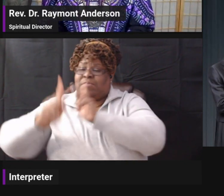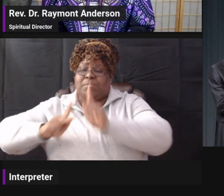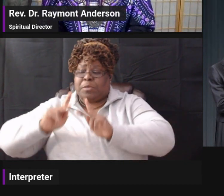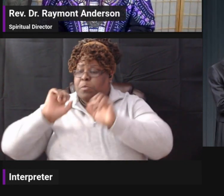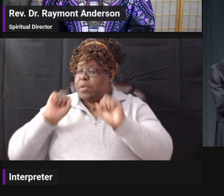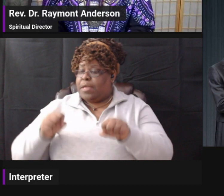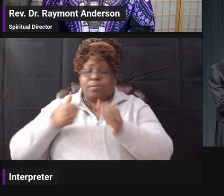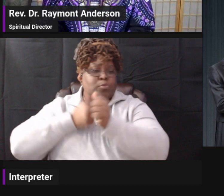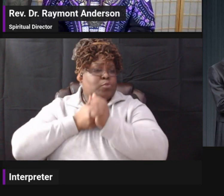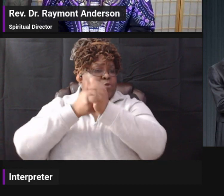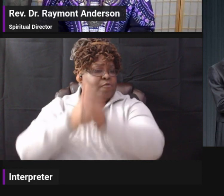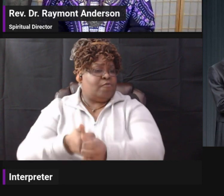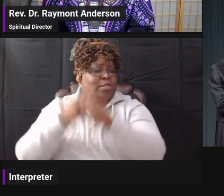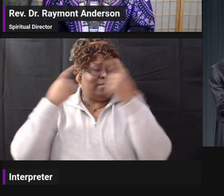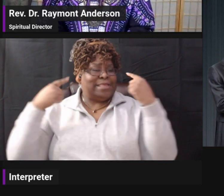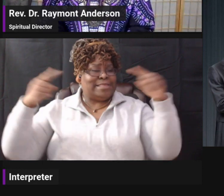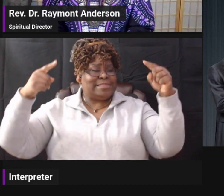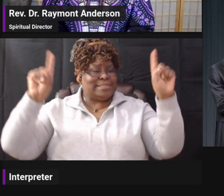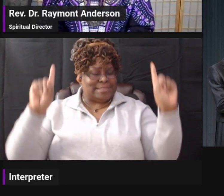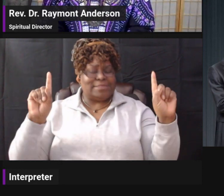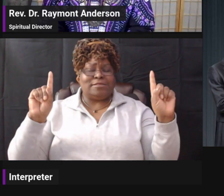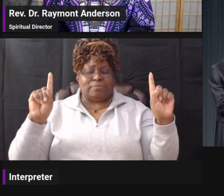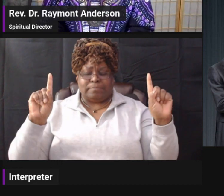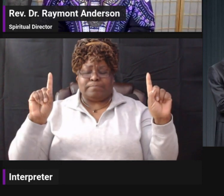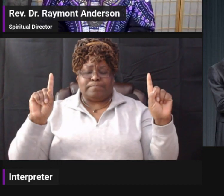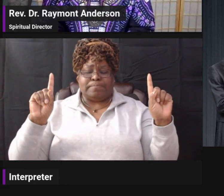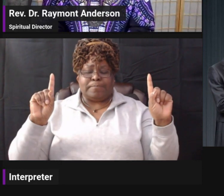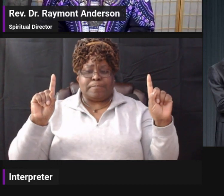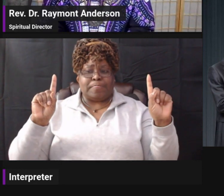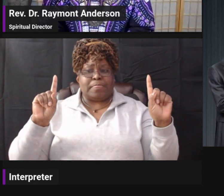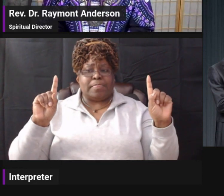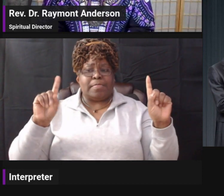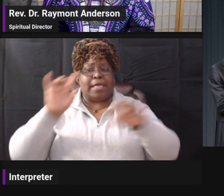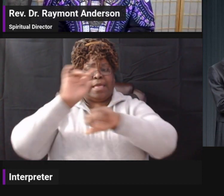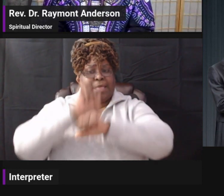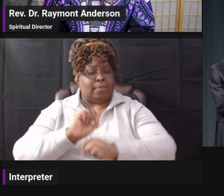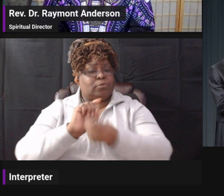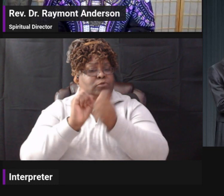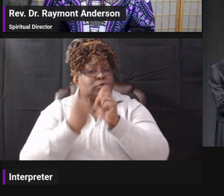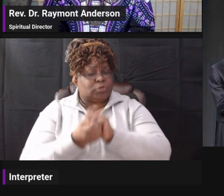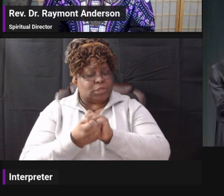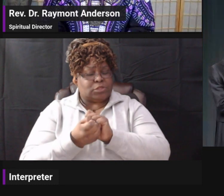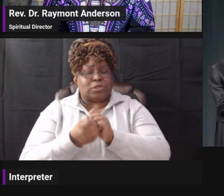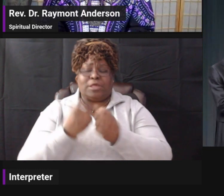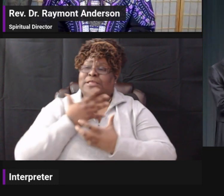1 in 7 will be able to follow through successfully and change their habits.